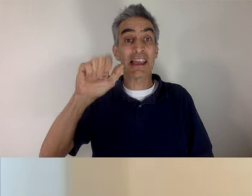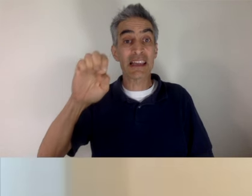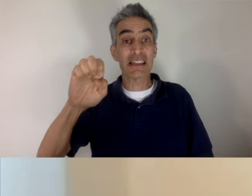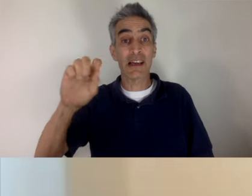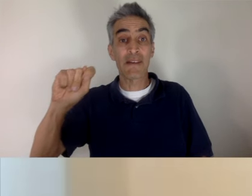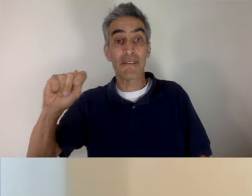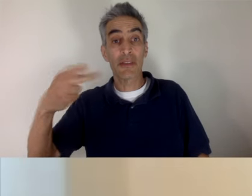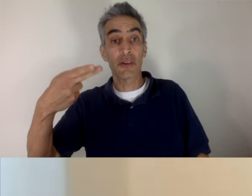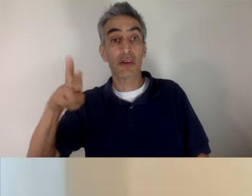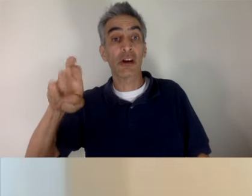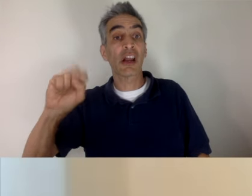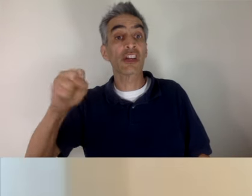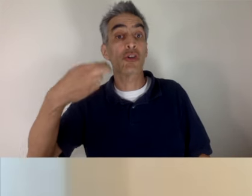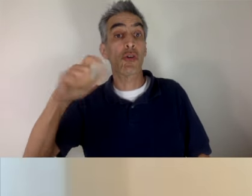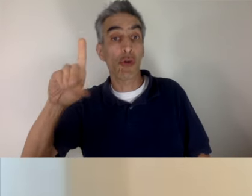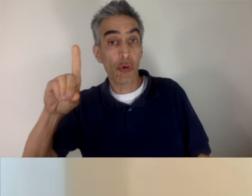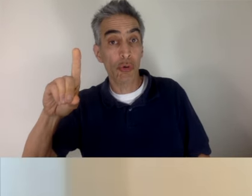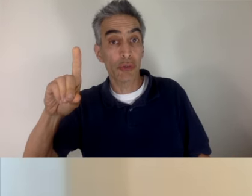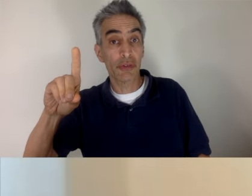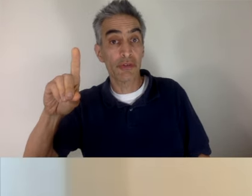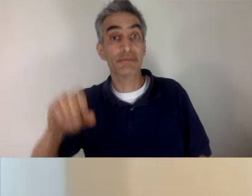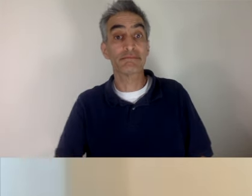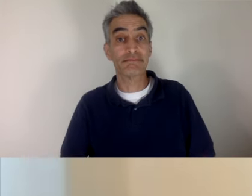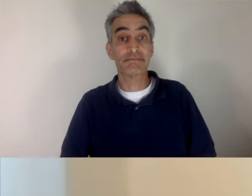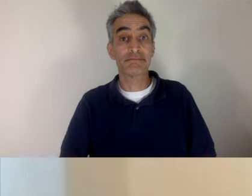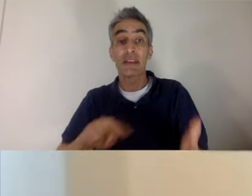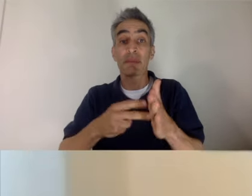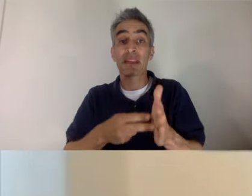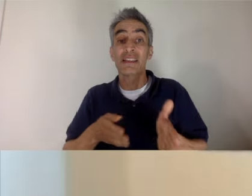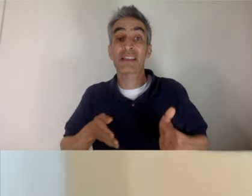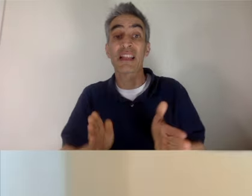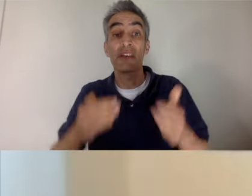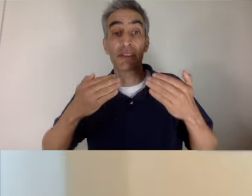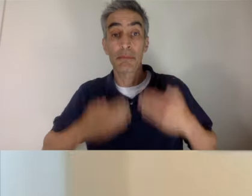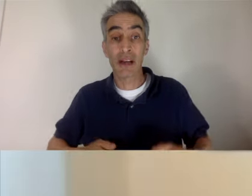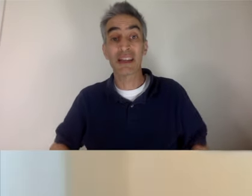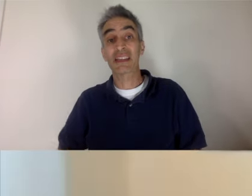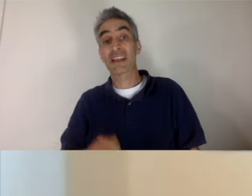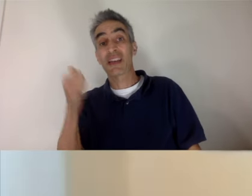to clearing lactate buildup from your muscles and